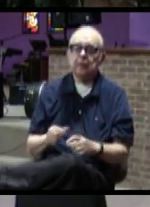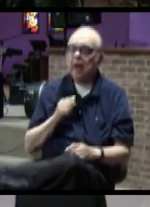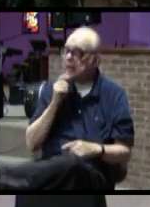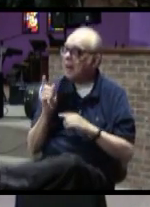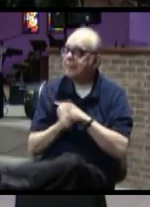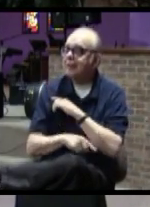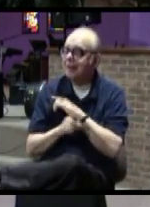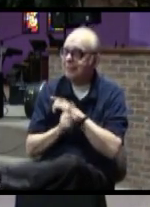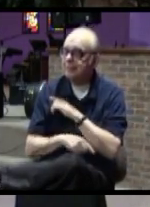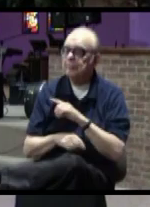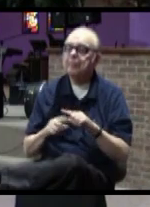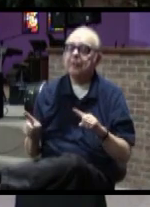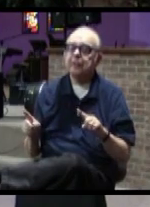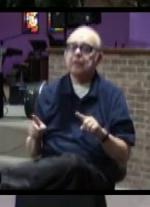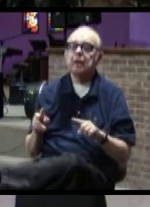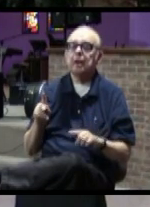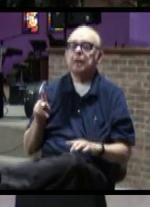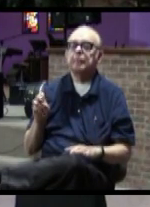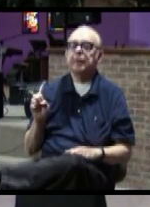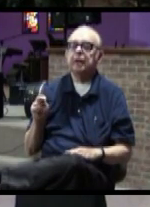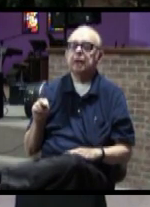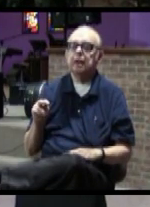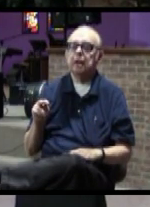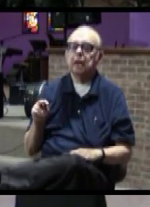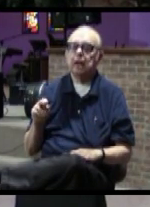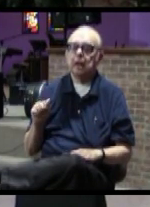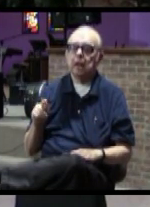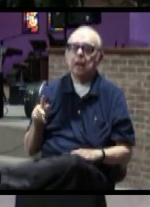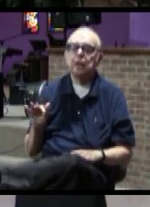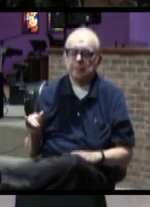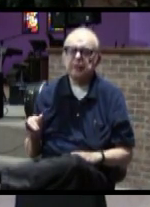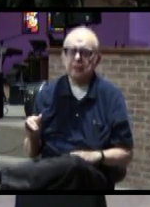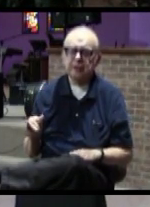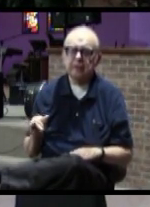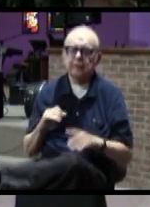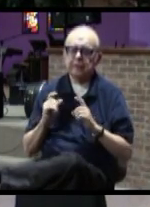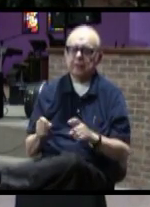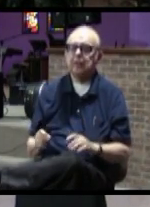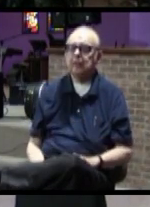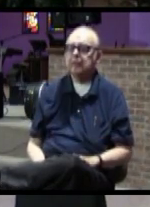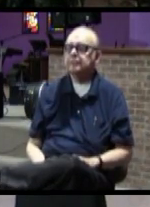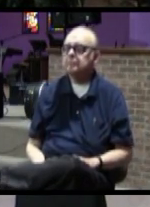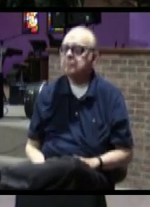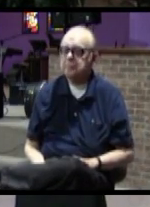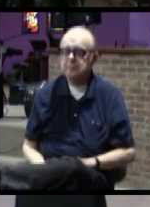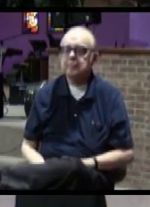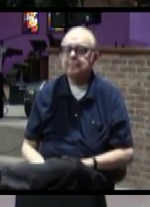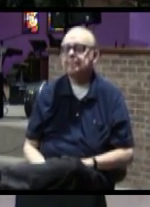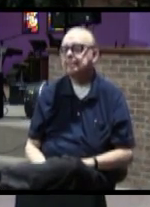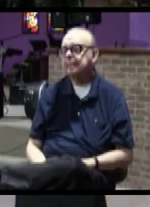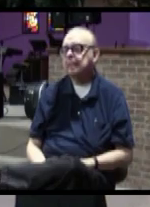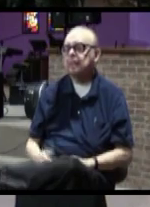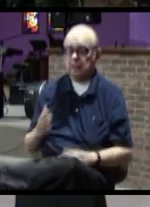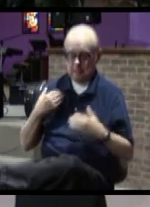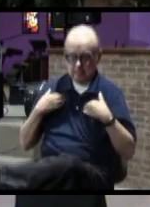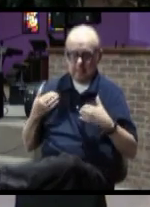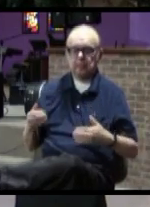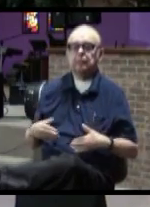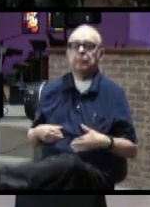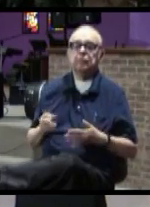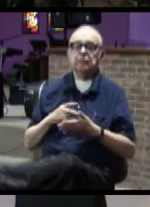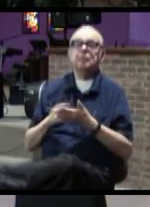sins. Not the consequences, the penalty. What am I going to heaven for? Not for the consequences of my